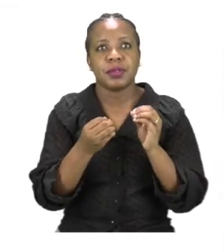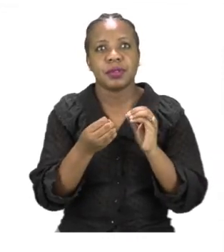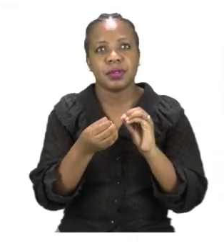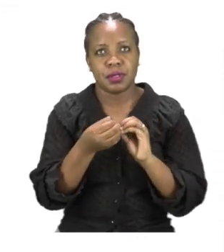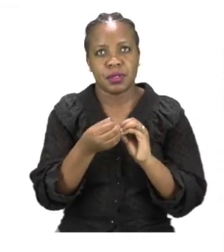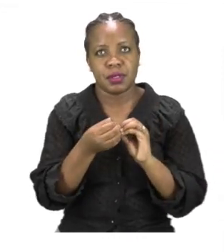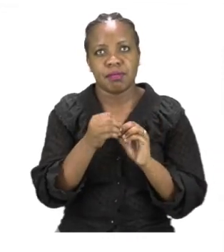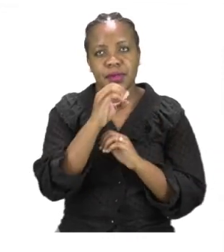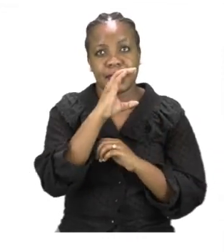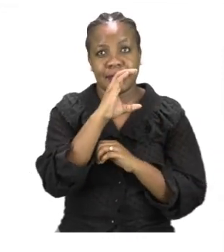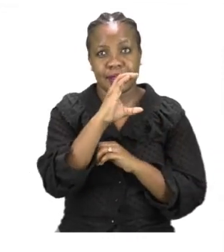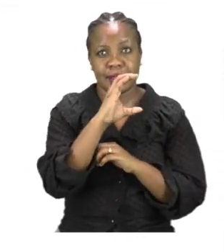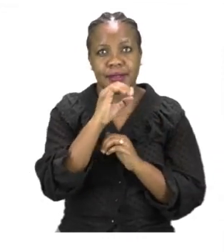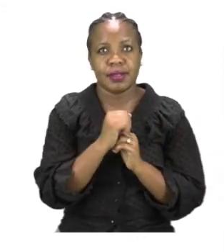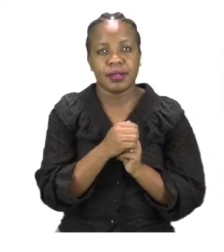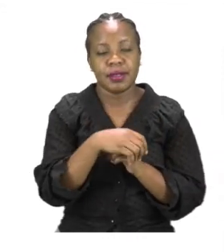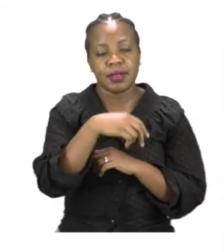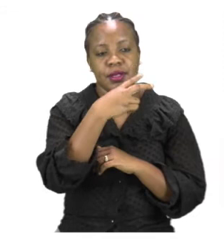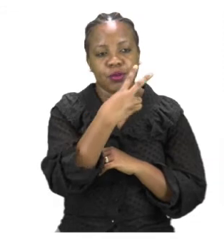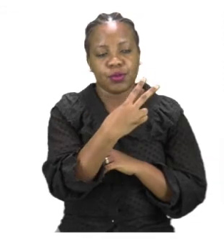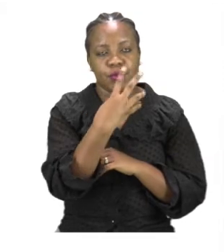C says 24